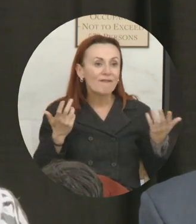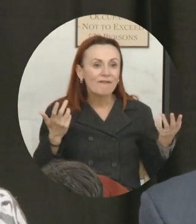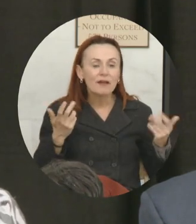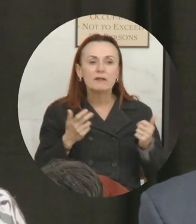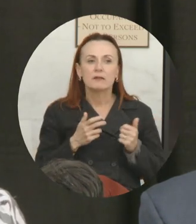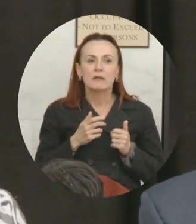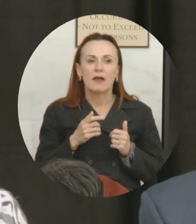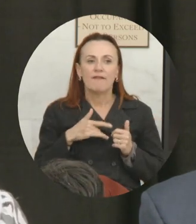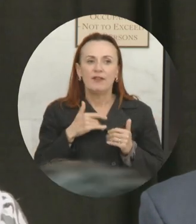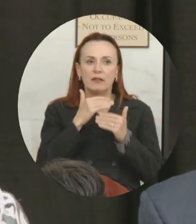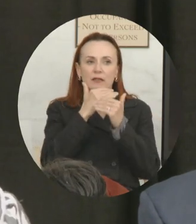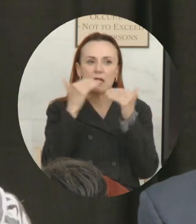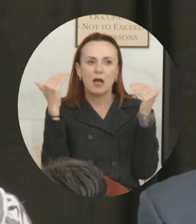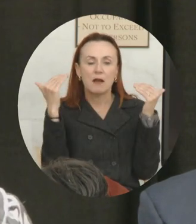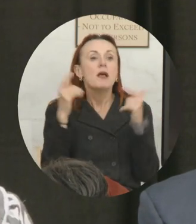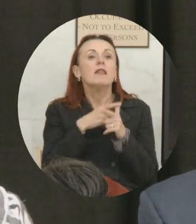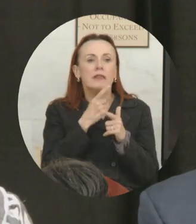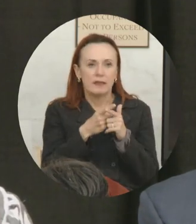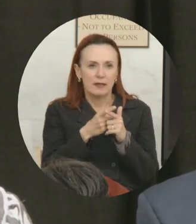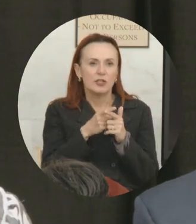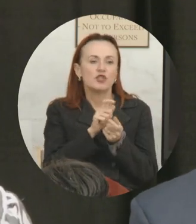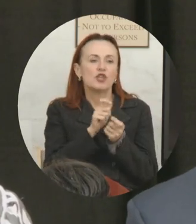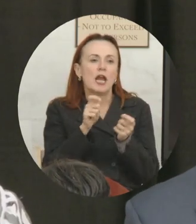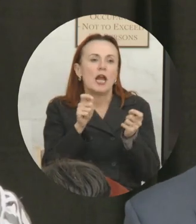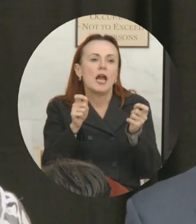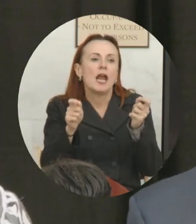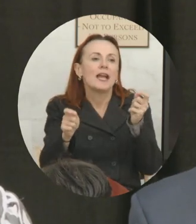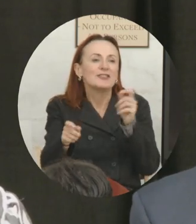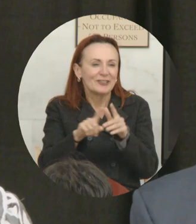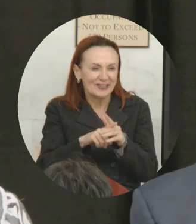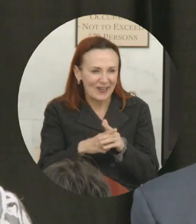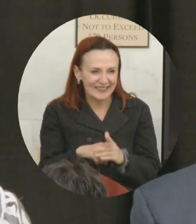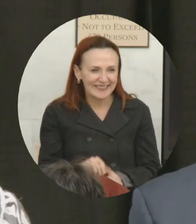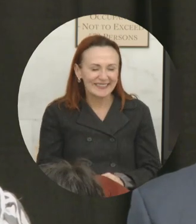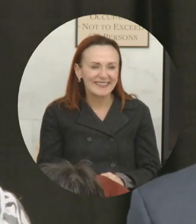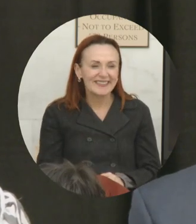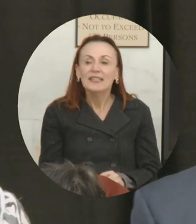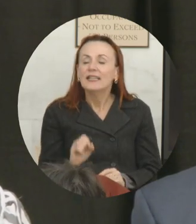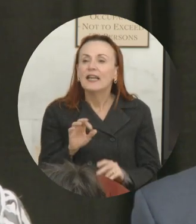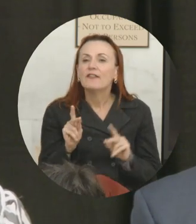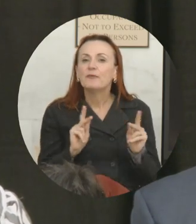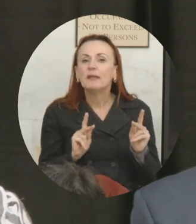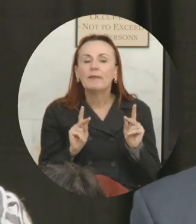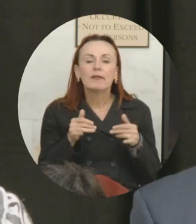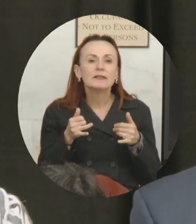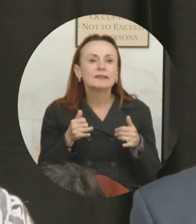they're tired, change begins to evolve. If people are still operating,